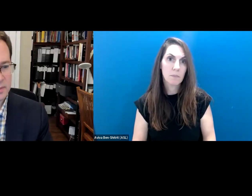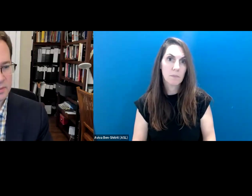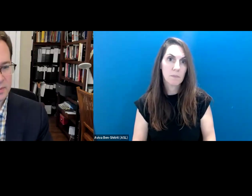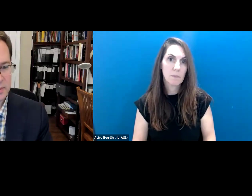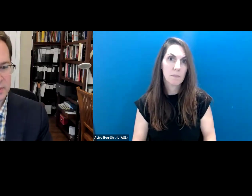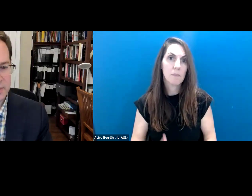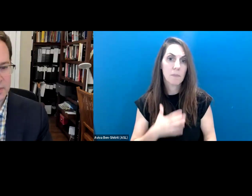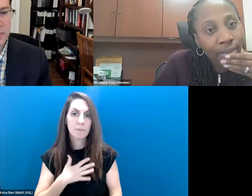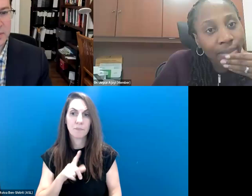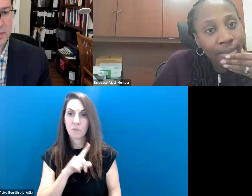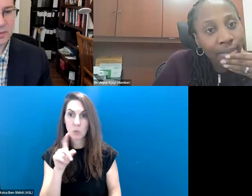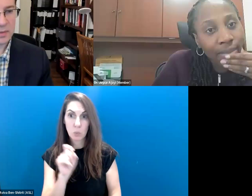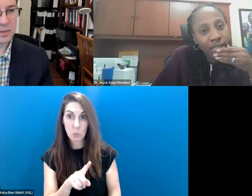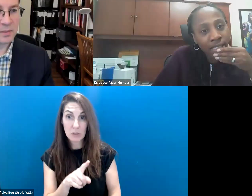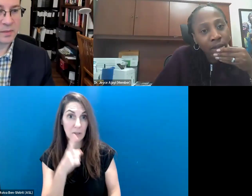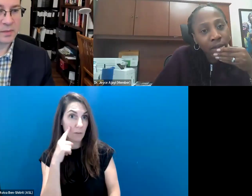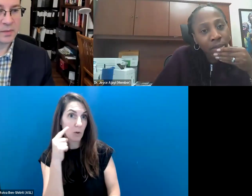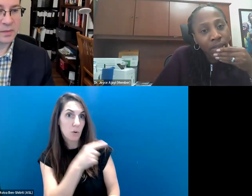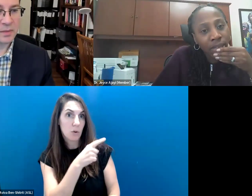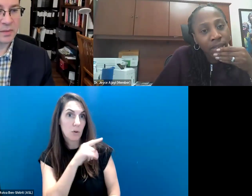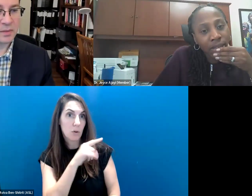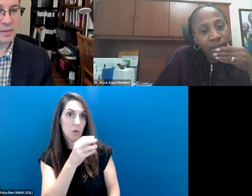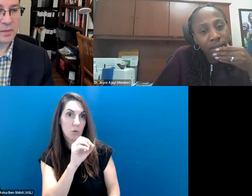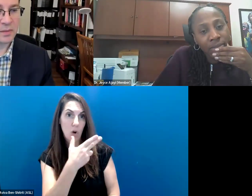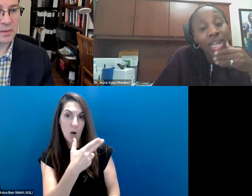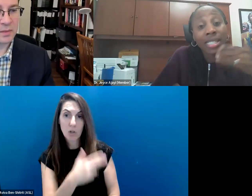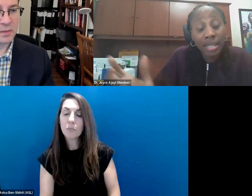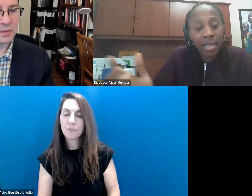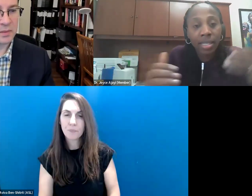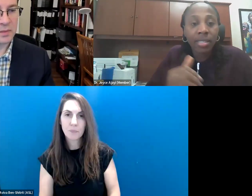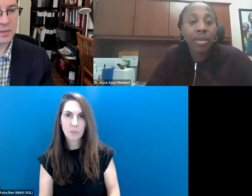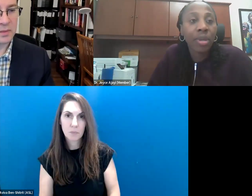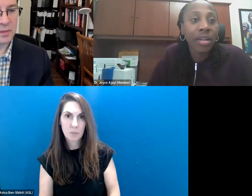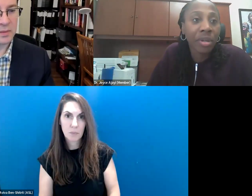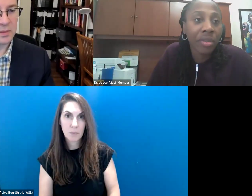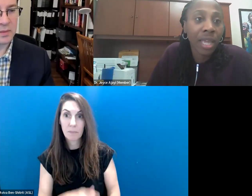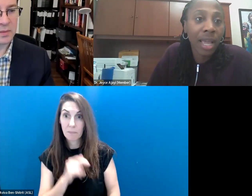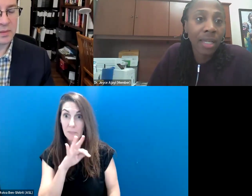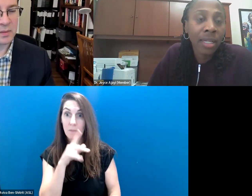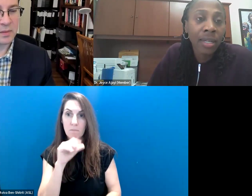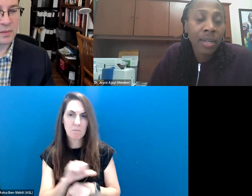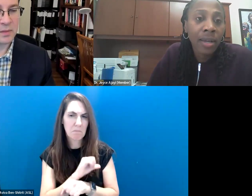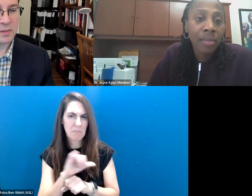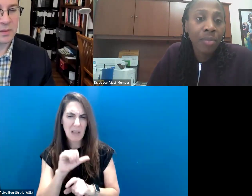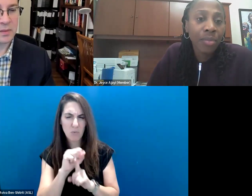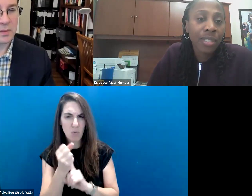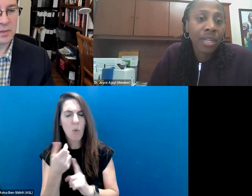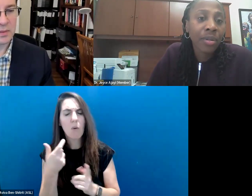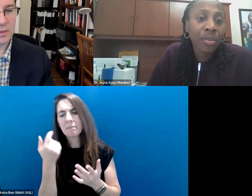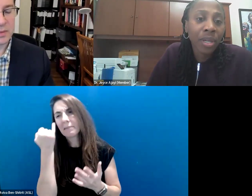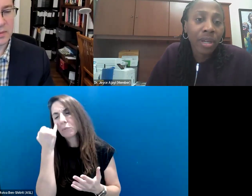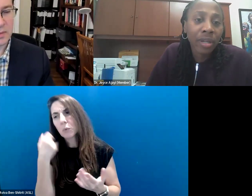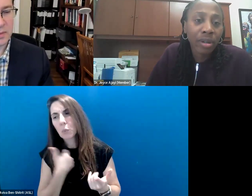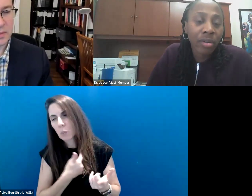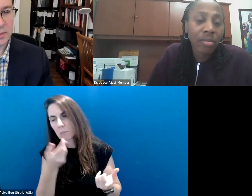I guess my question to Josh is there going to be, if that is the case, say we agree on that,